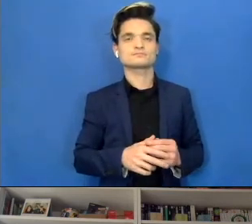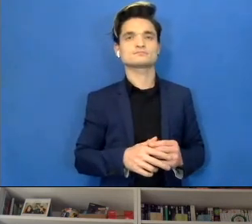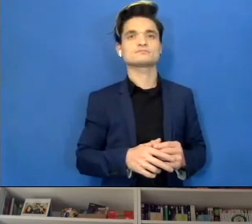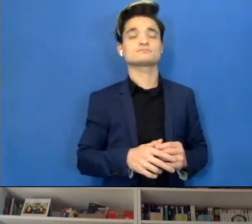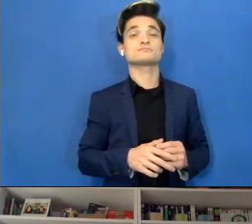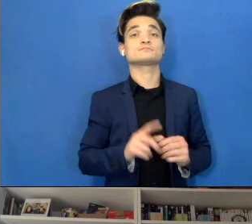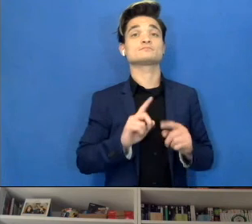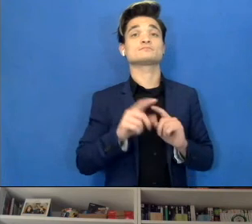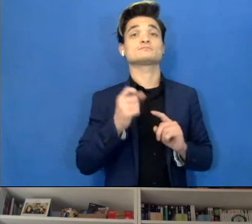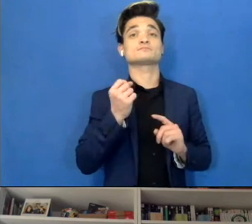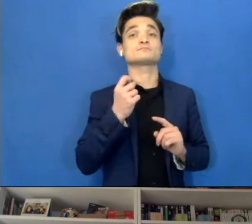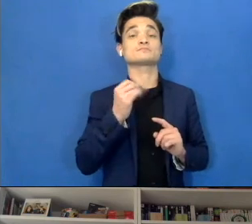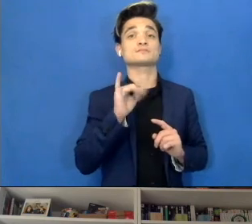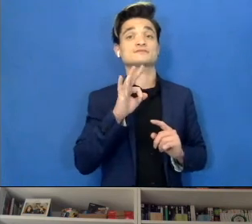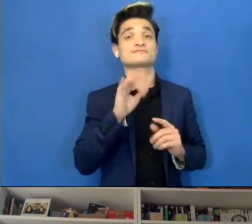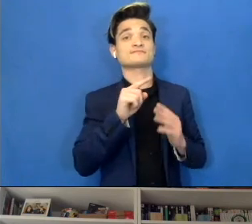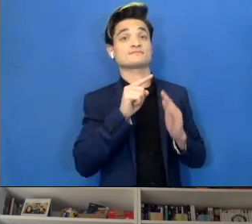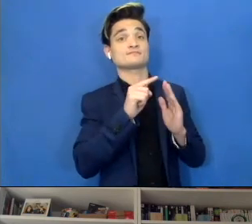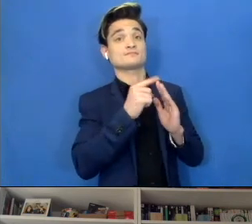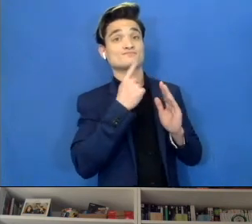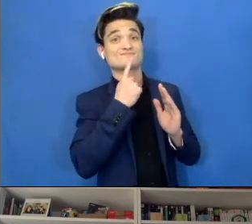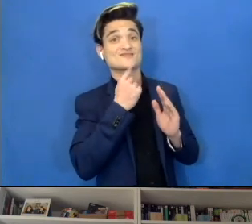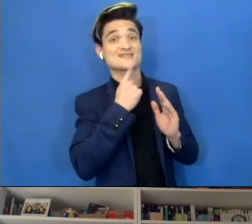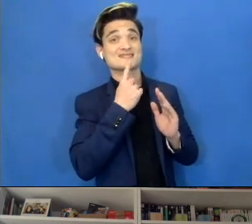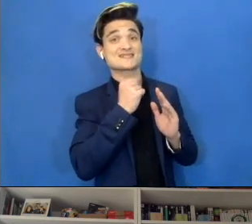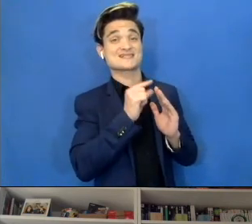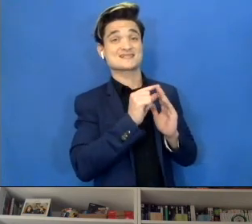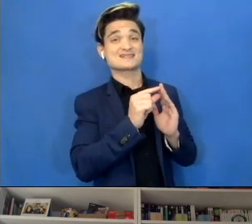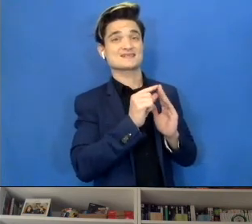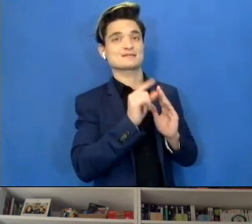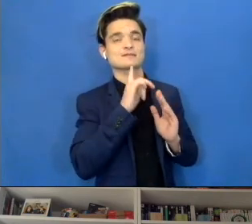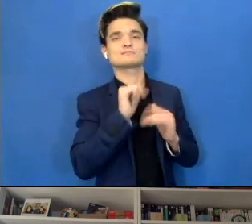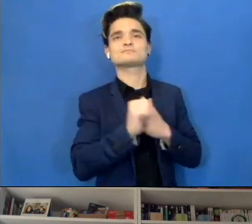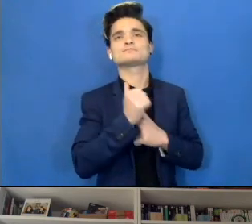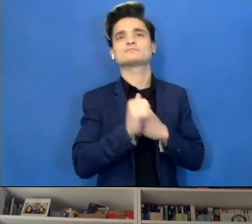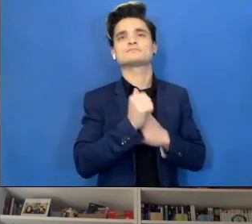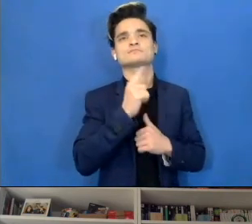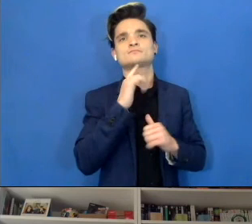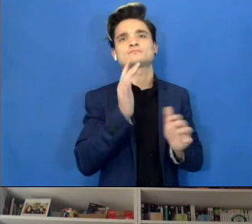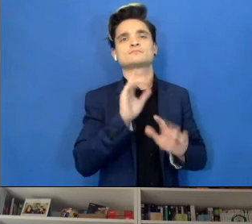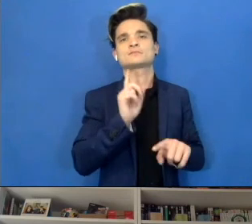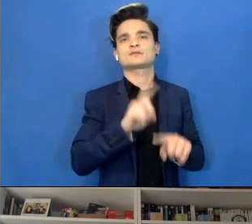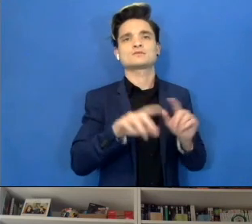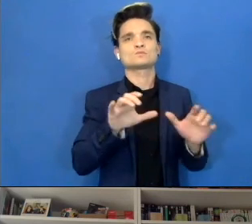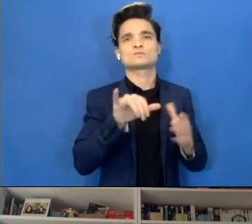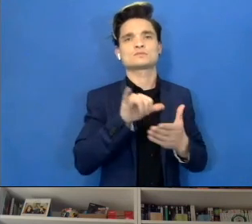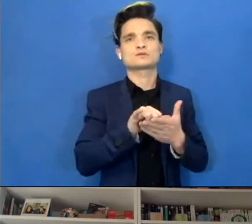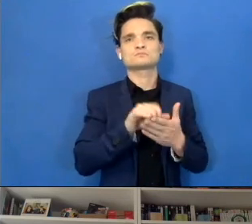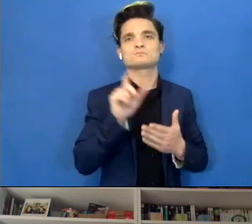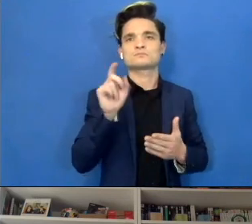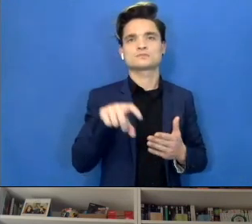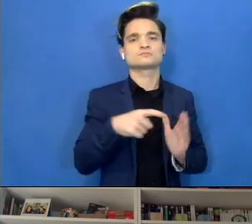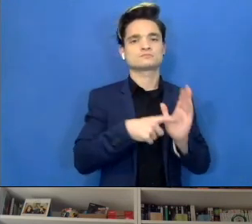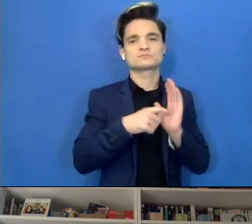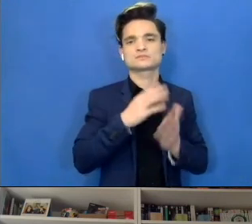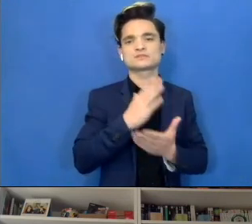completely. Now, the red zone is the outside circle. Red, danger, it's absolute stop zone. The danger zone, don't go there. It's the place where you're triggered, the